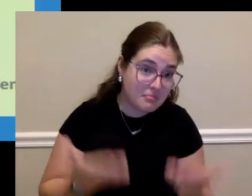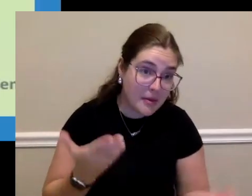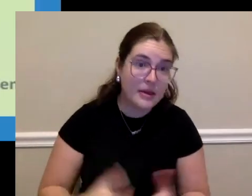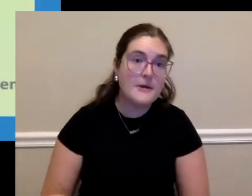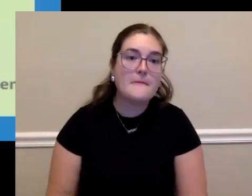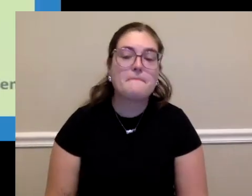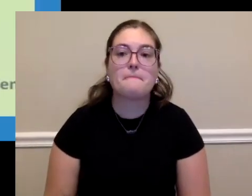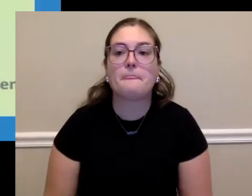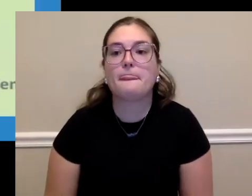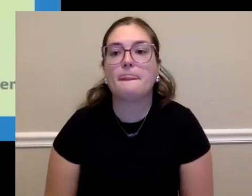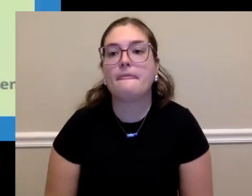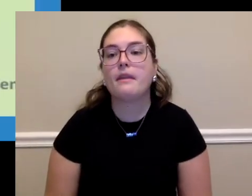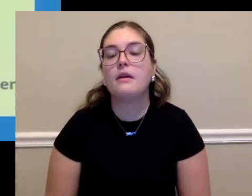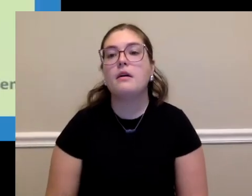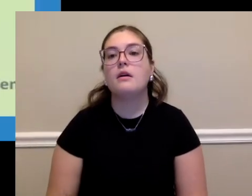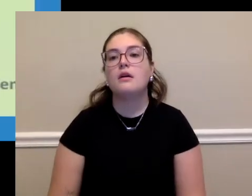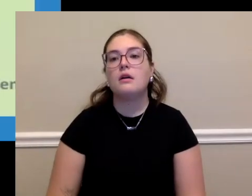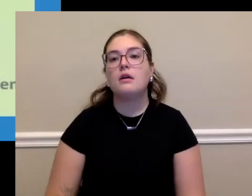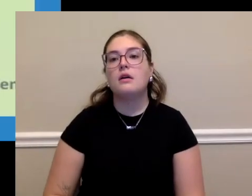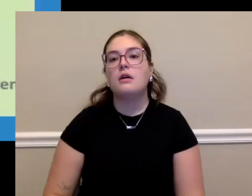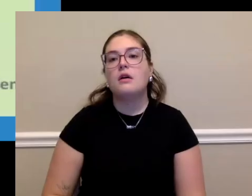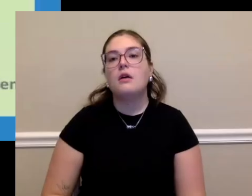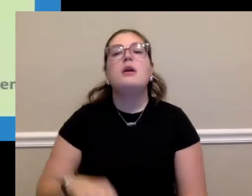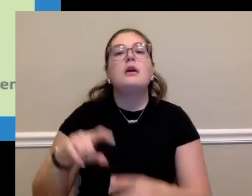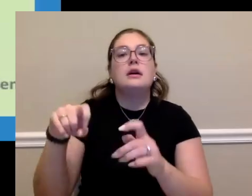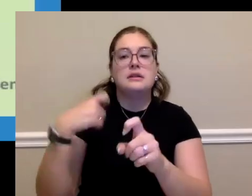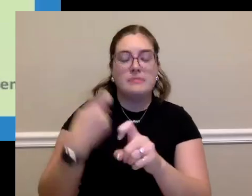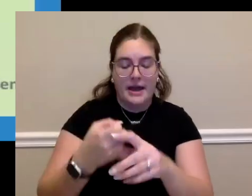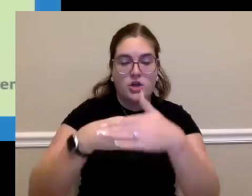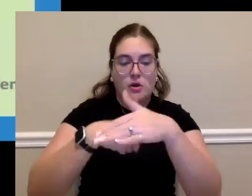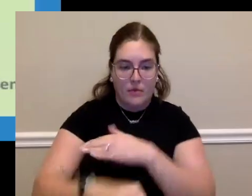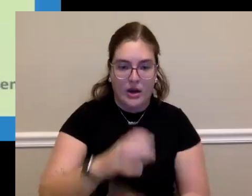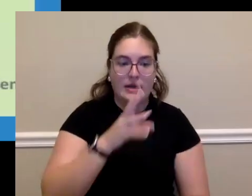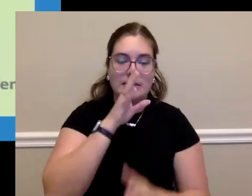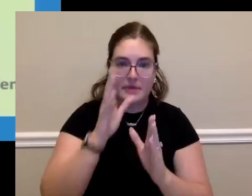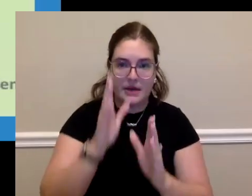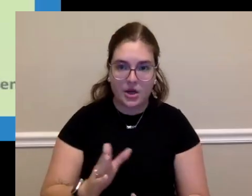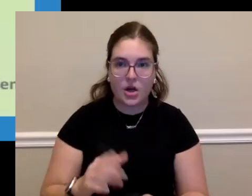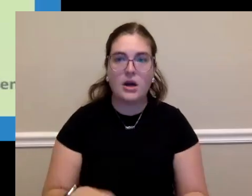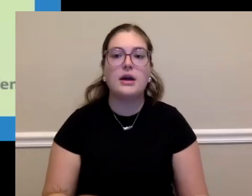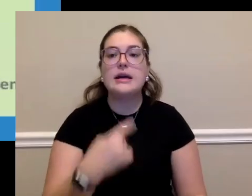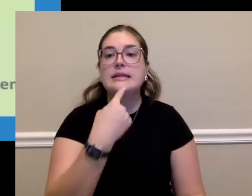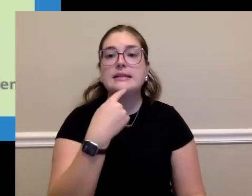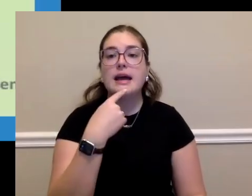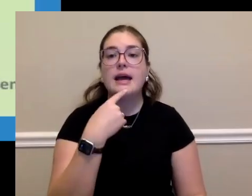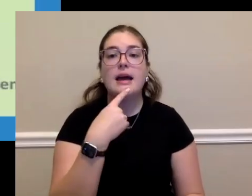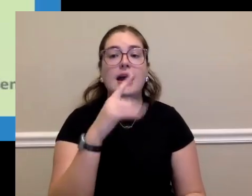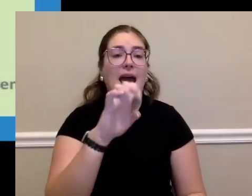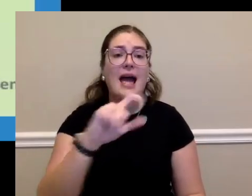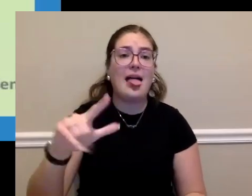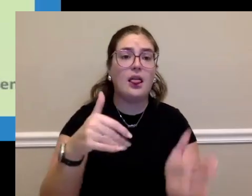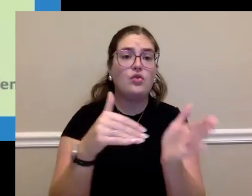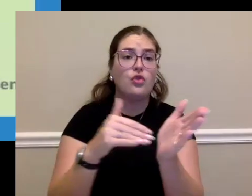Mateo, and as a Spanish born speaker, I know that if I just hear el doctor ya viene, Right, that could